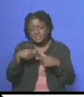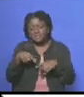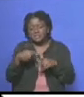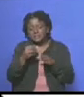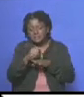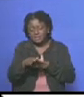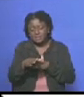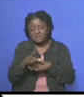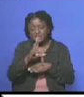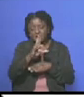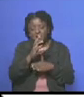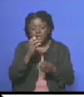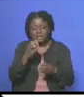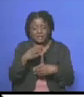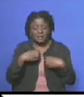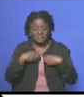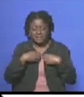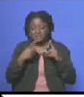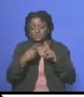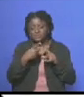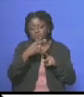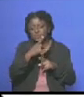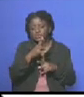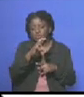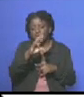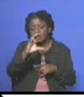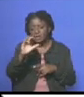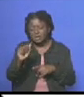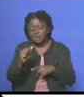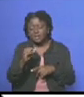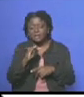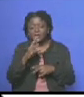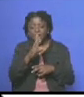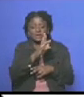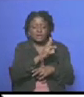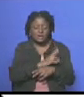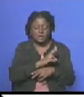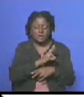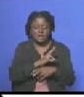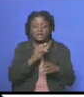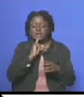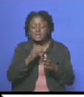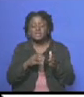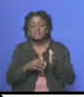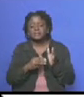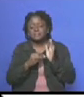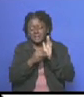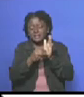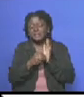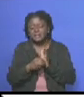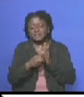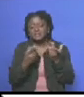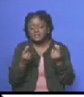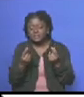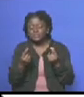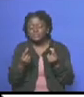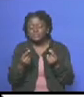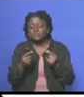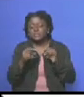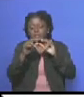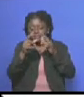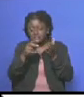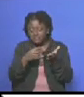Urca, as is mandated under the Communications Act, conducted investigations,